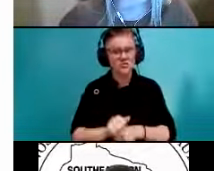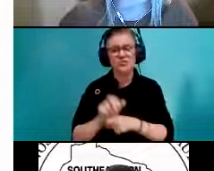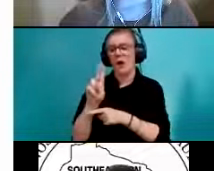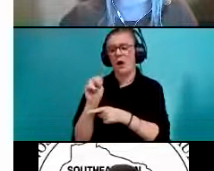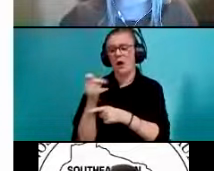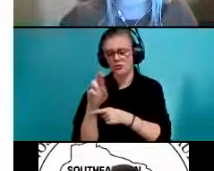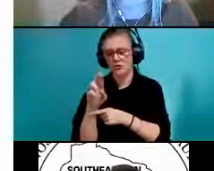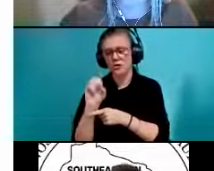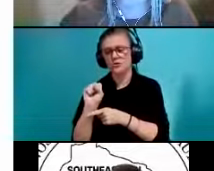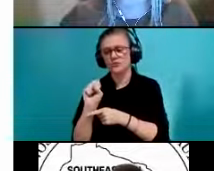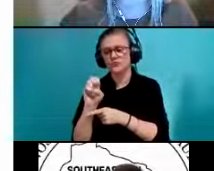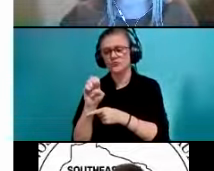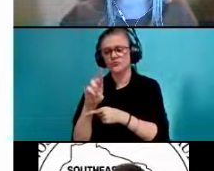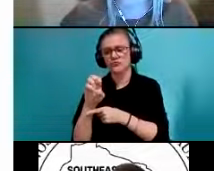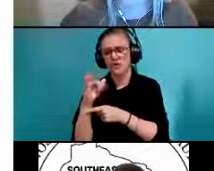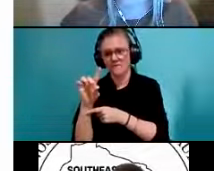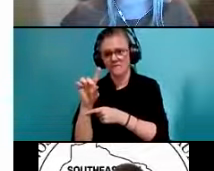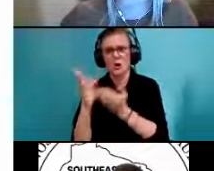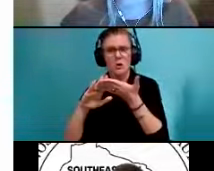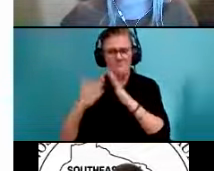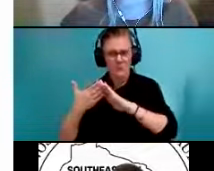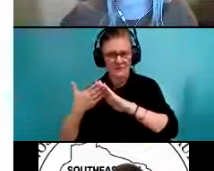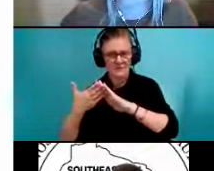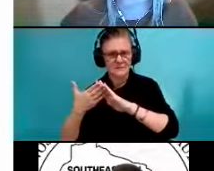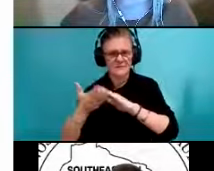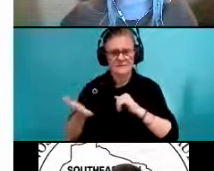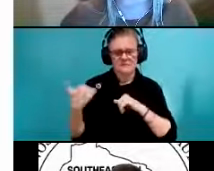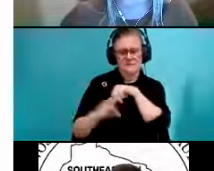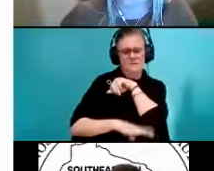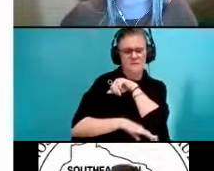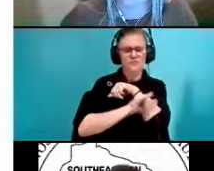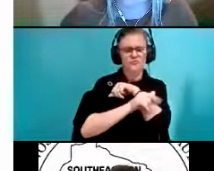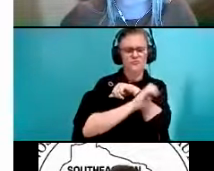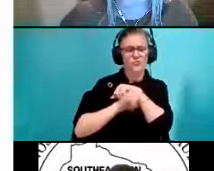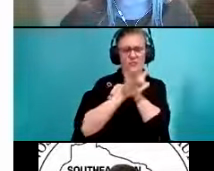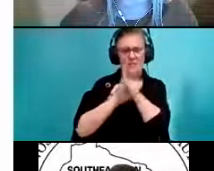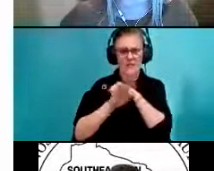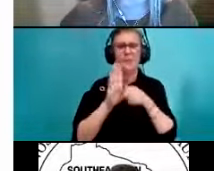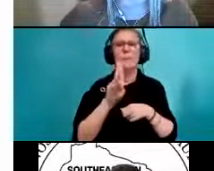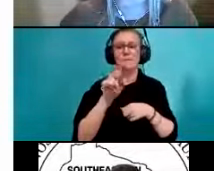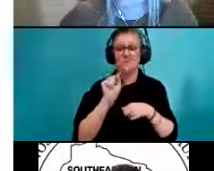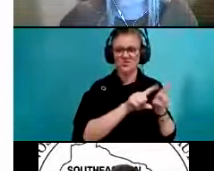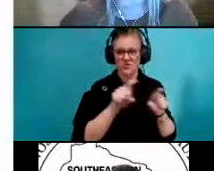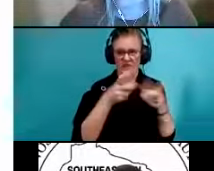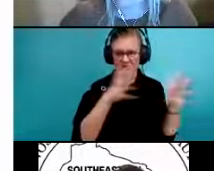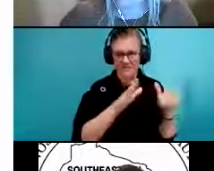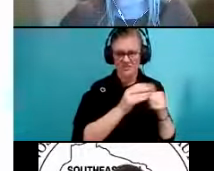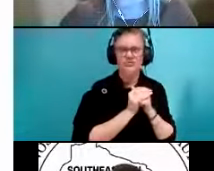underserved communities. In late June and early July, we finished up the bus survey, and of